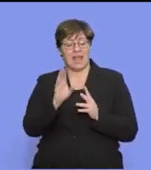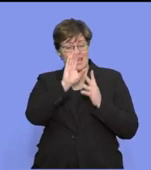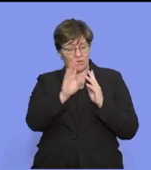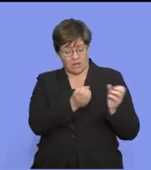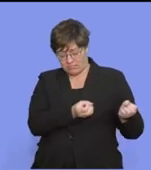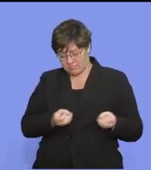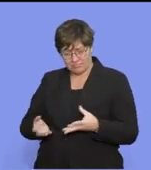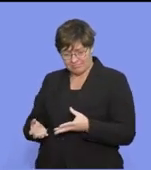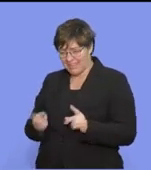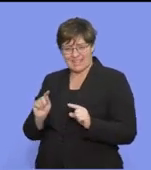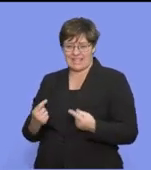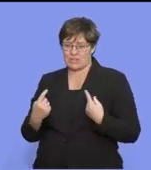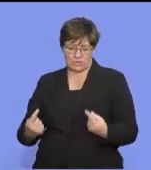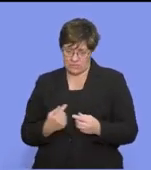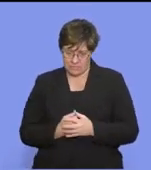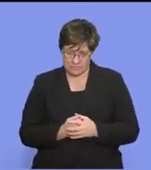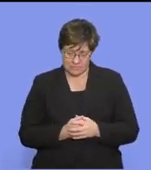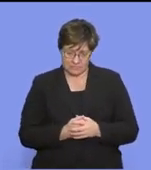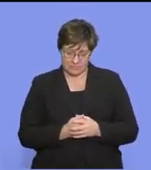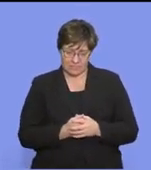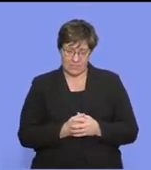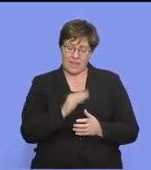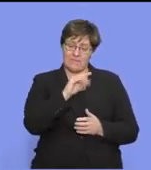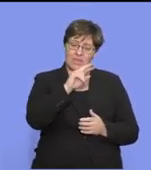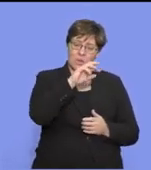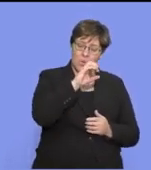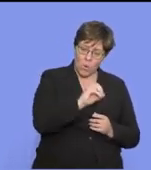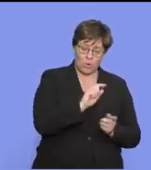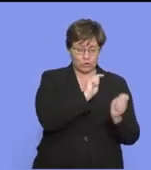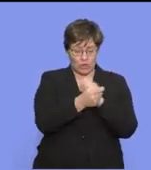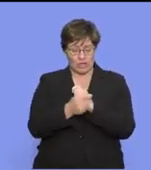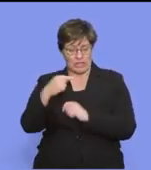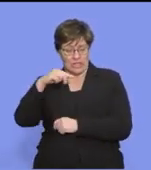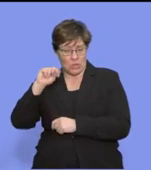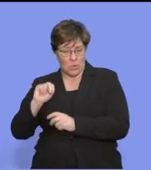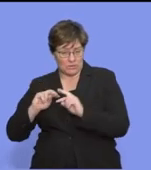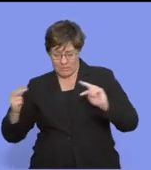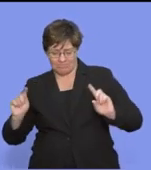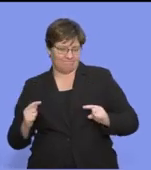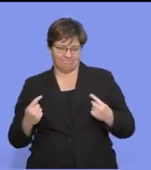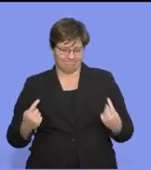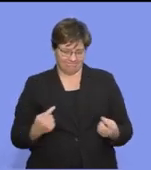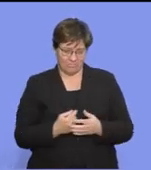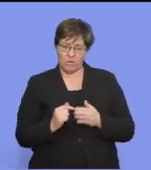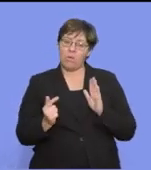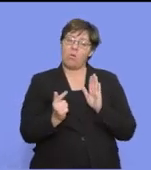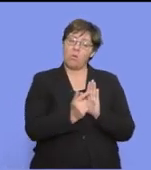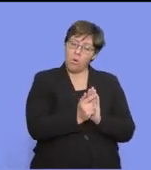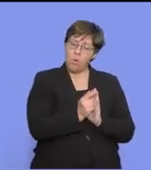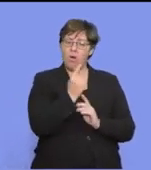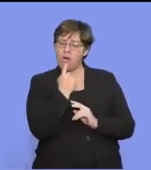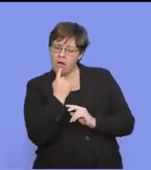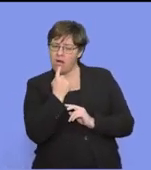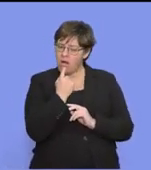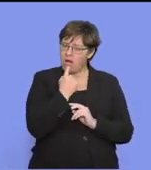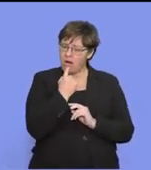characteristics can't be passed, or phenotype cannot change genotype. So that is why we say that although his laws, he